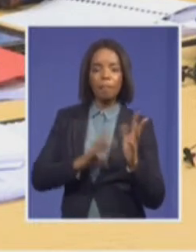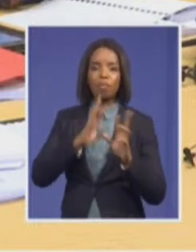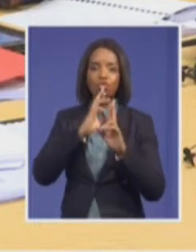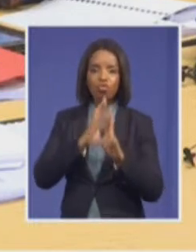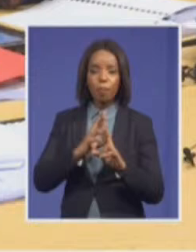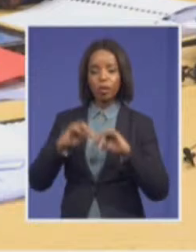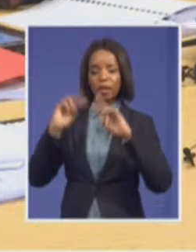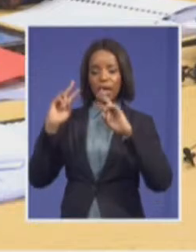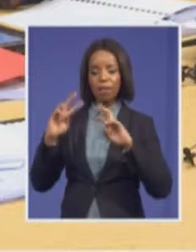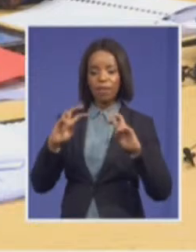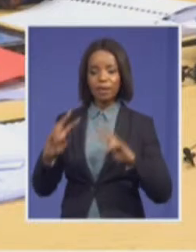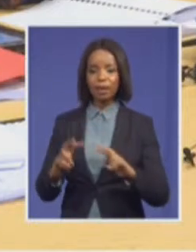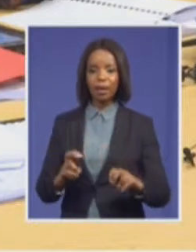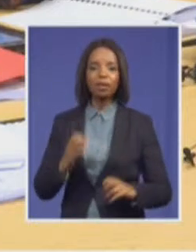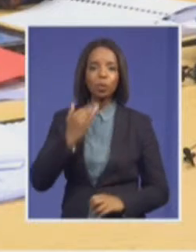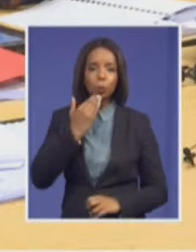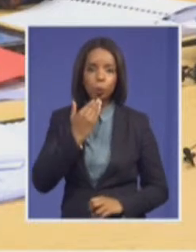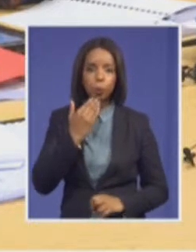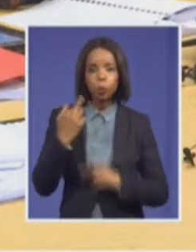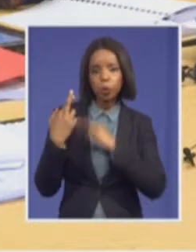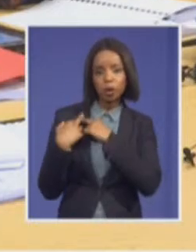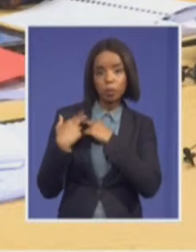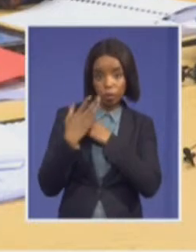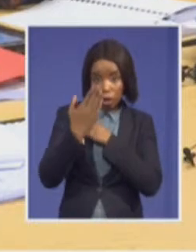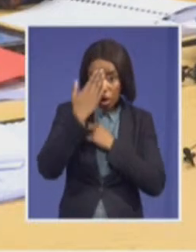for this matter, for this particular matter?